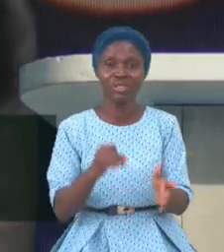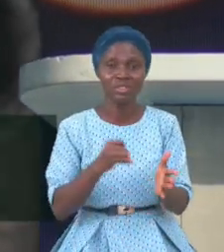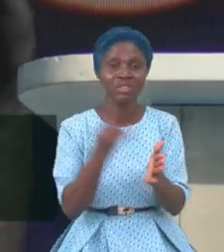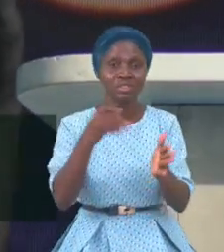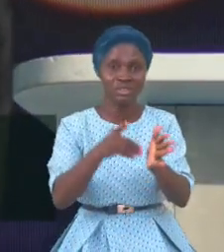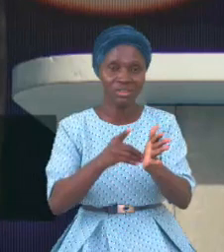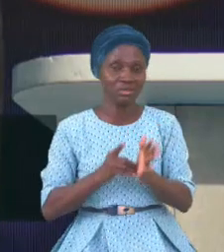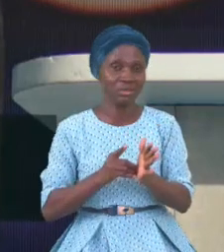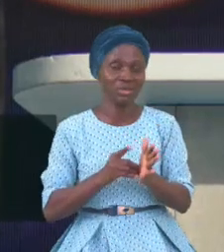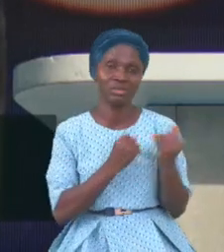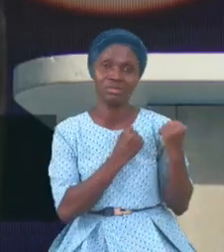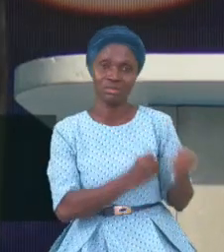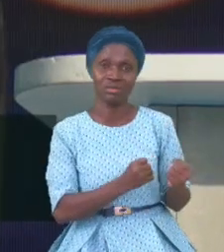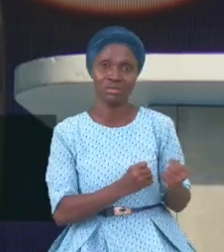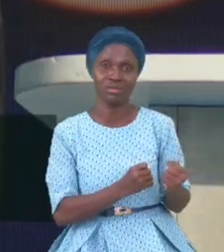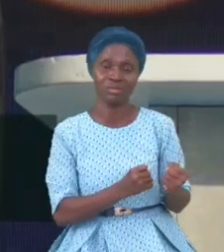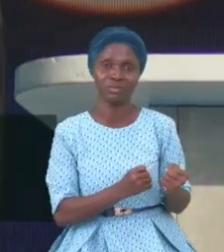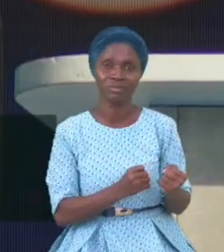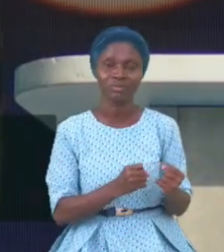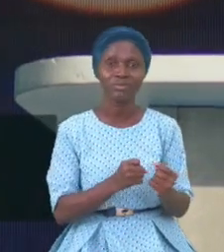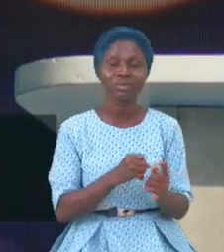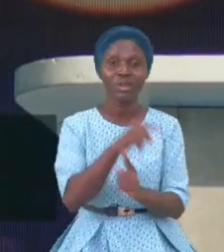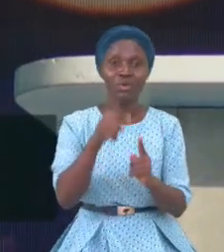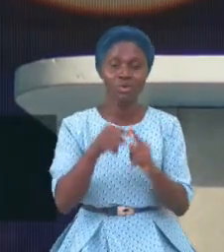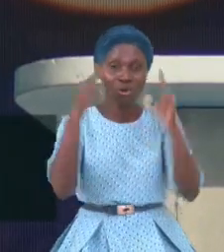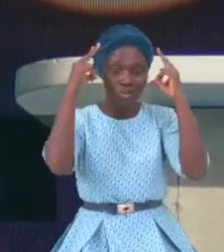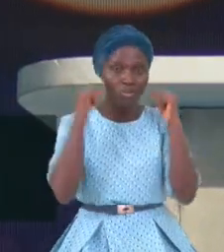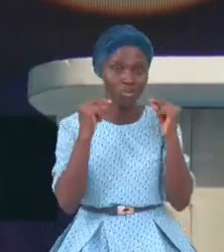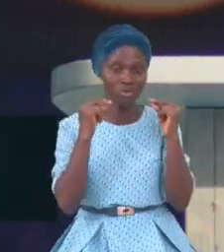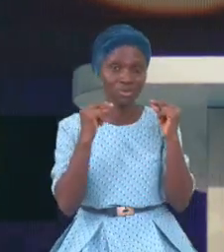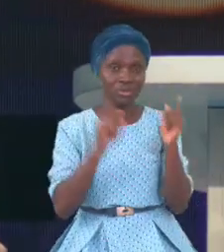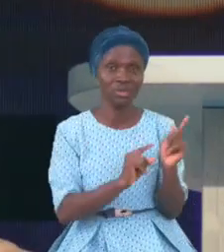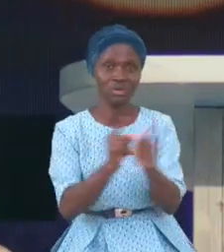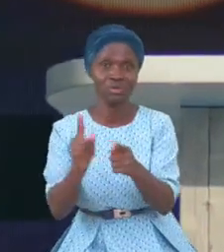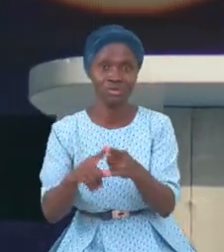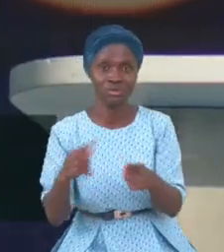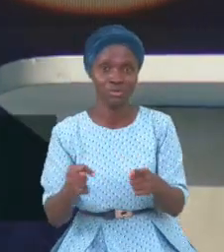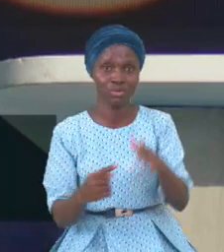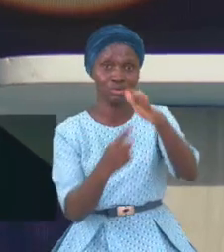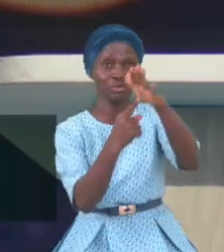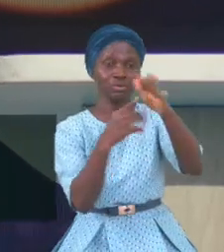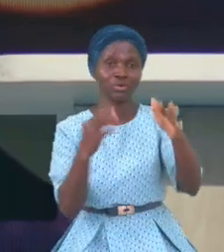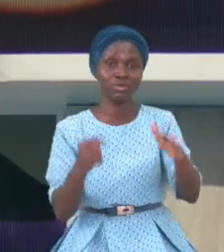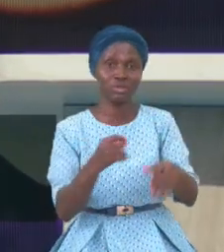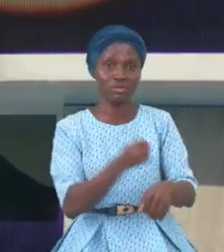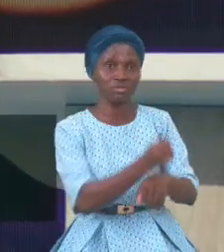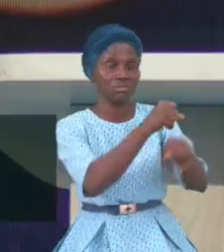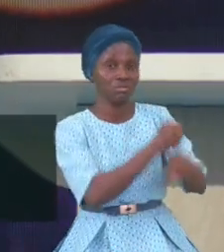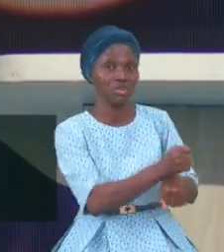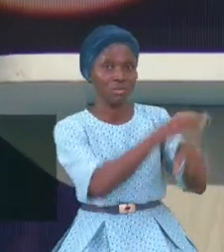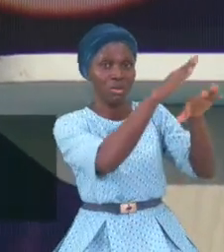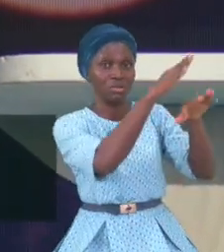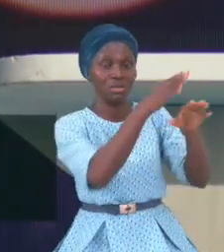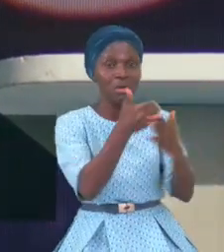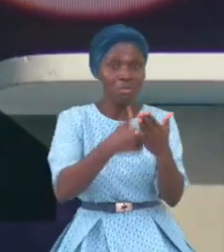when Moses went to the top of the mountain. And before Moses came back, the